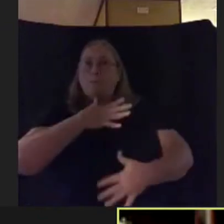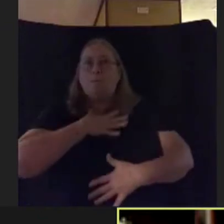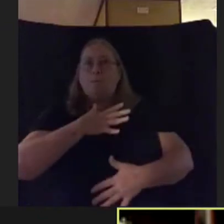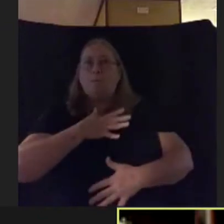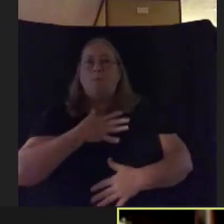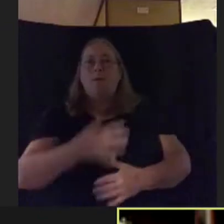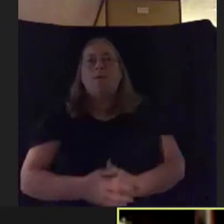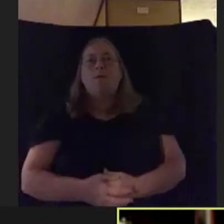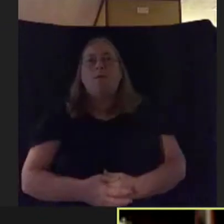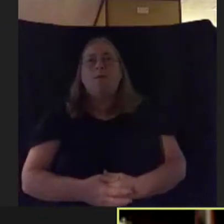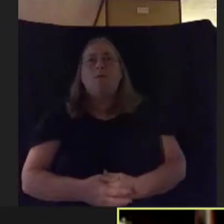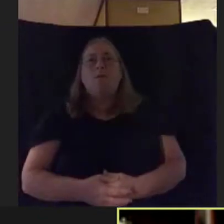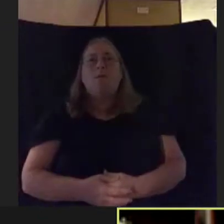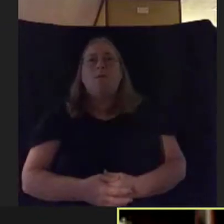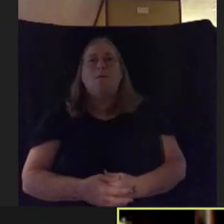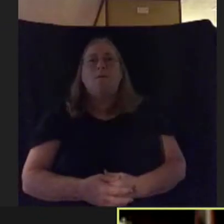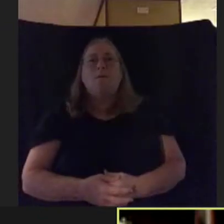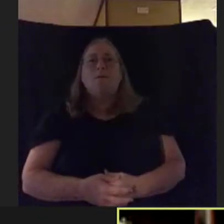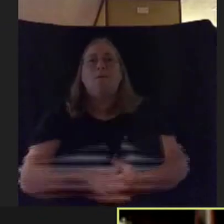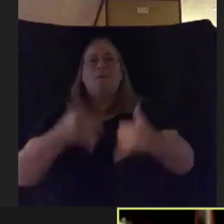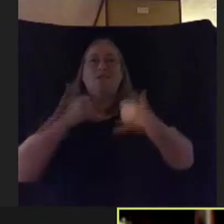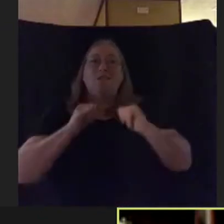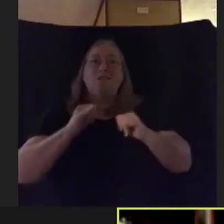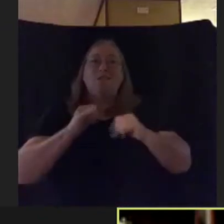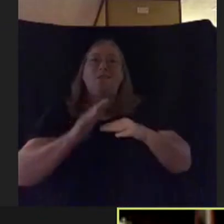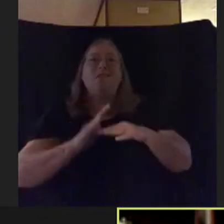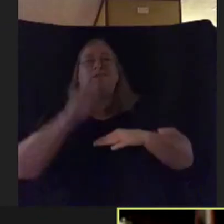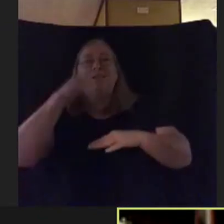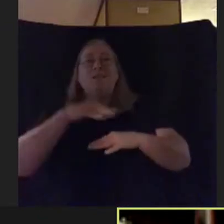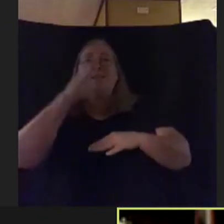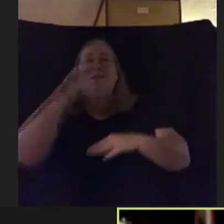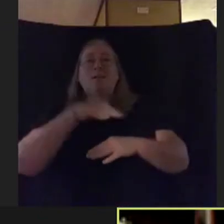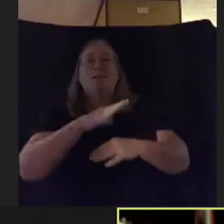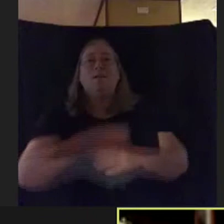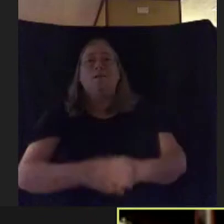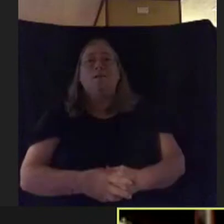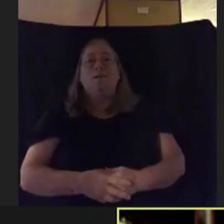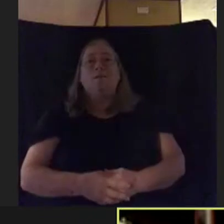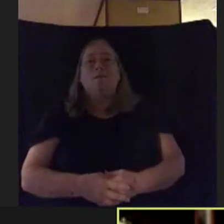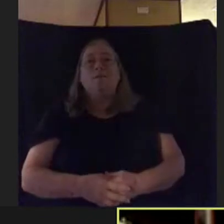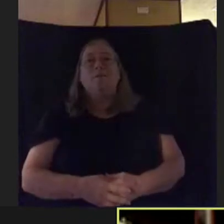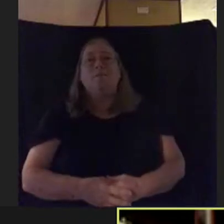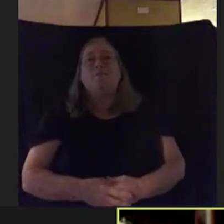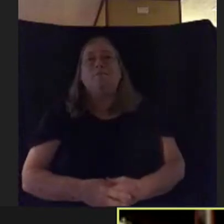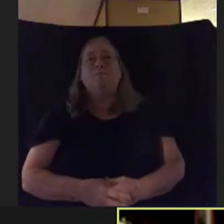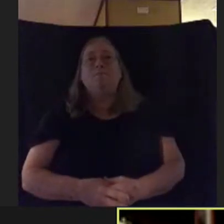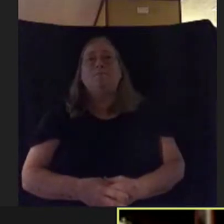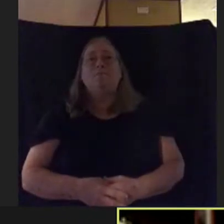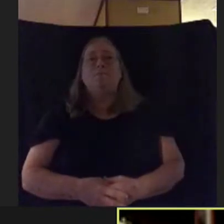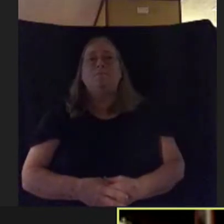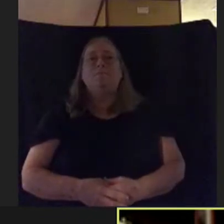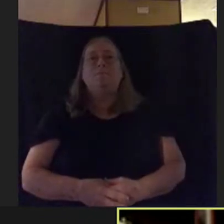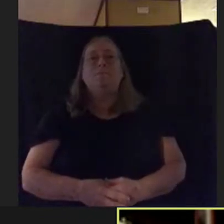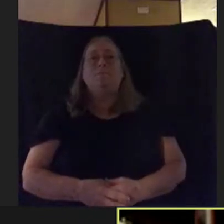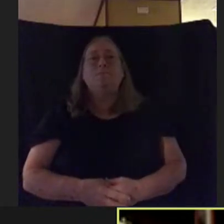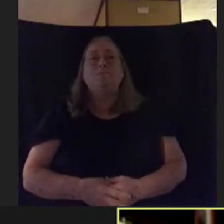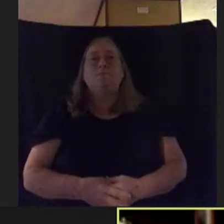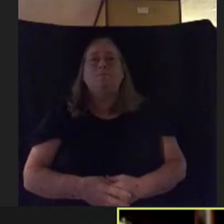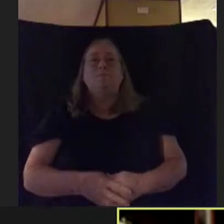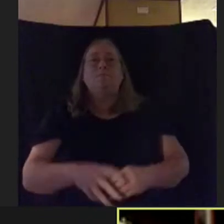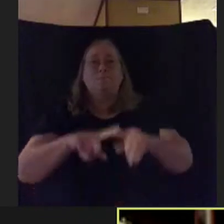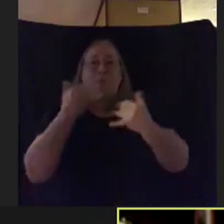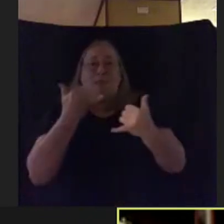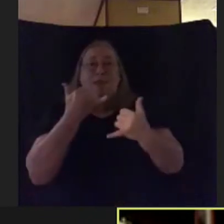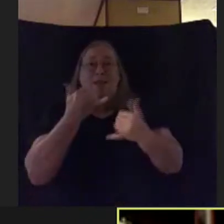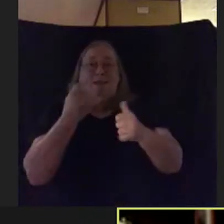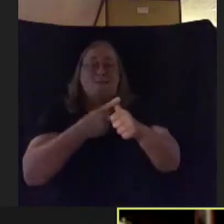It's still a little bit up and down right now, but certainly when we look at the beginning of the year and toward the end of